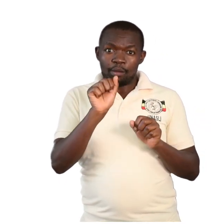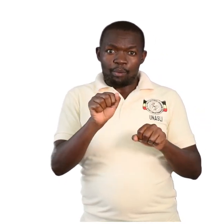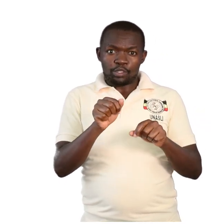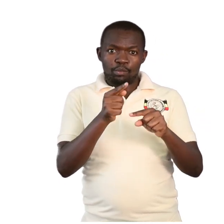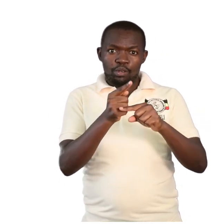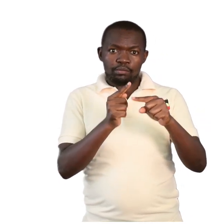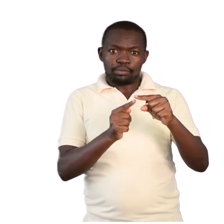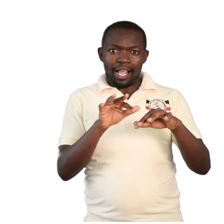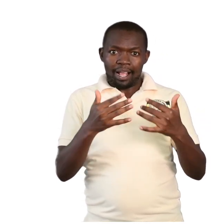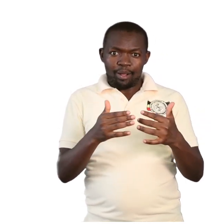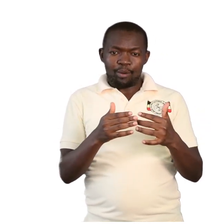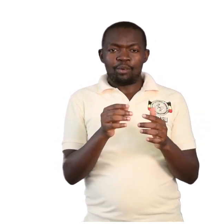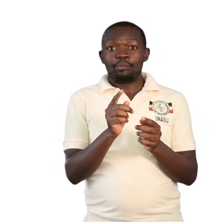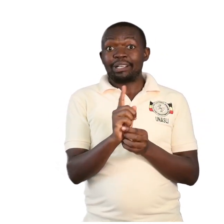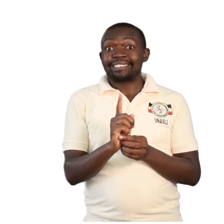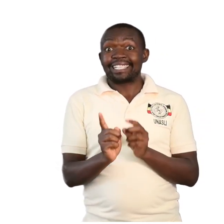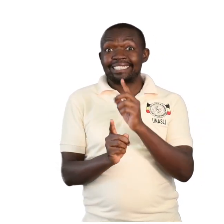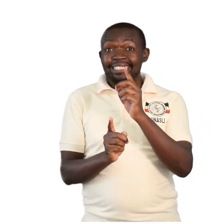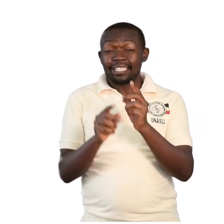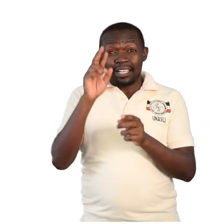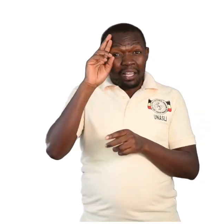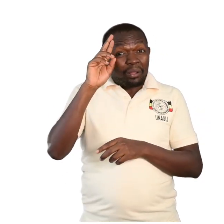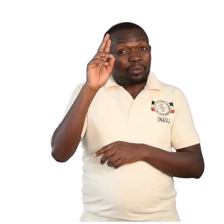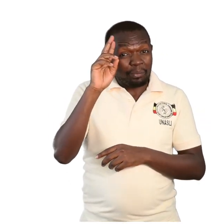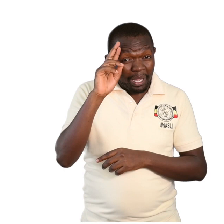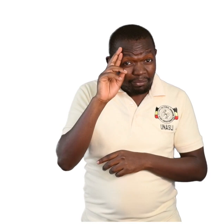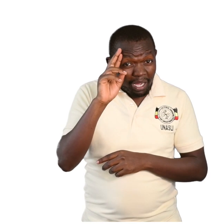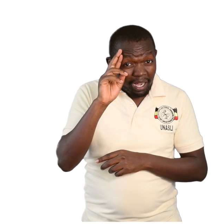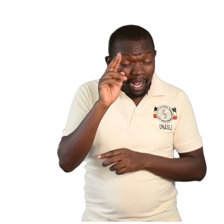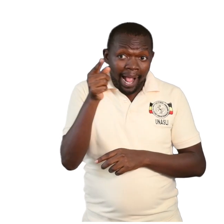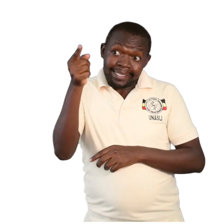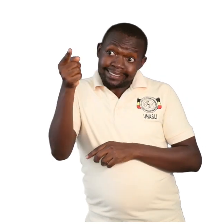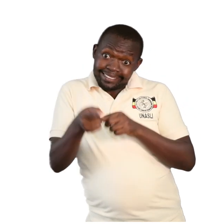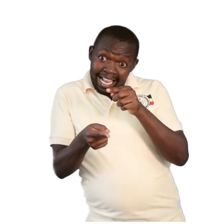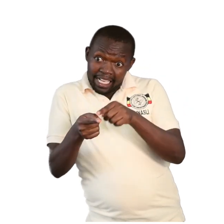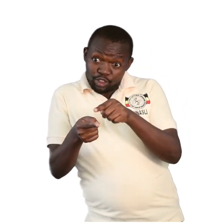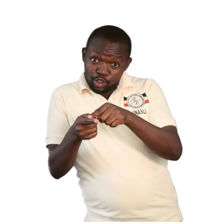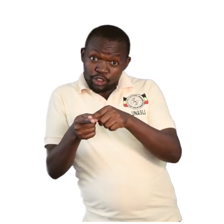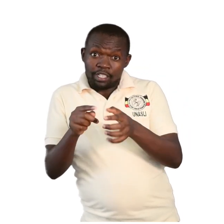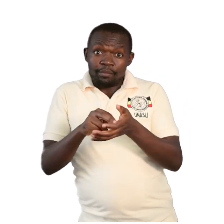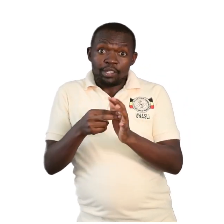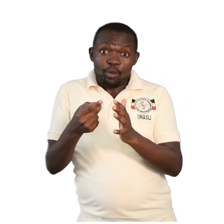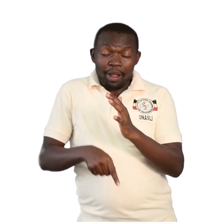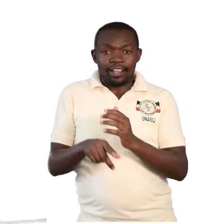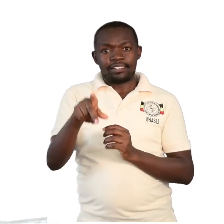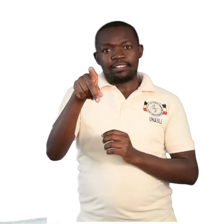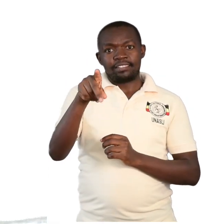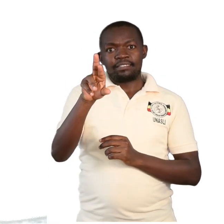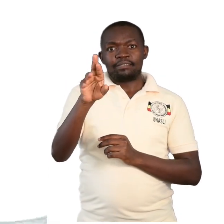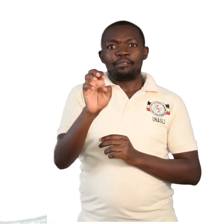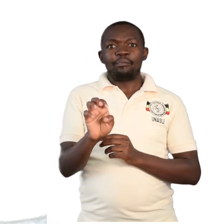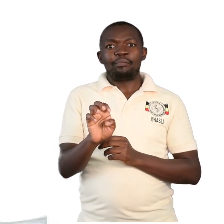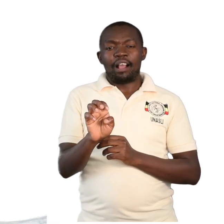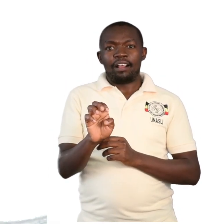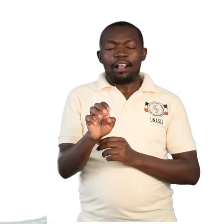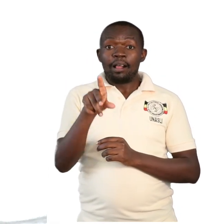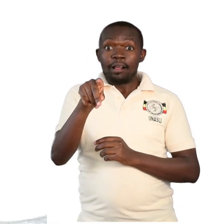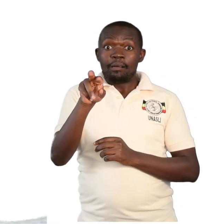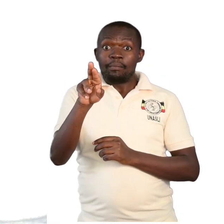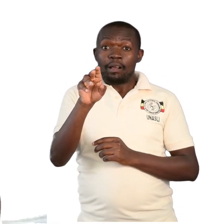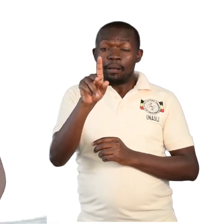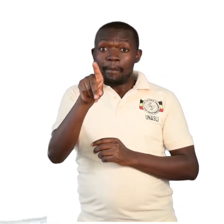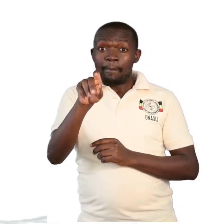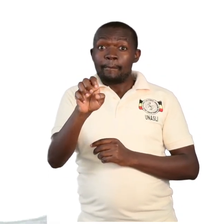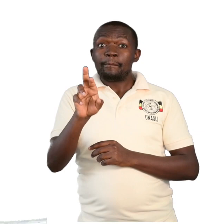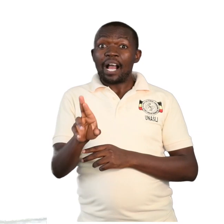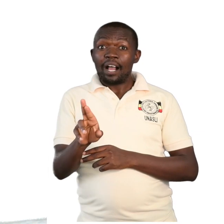per second. Remember, the slash forward represents per. Now,